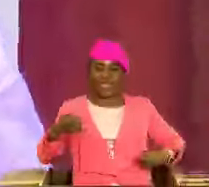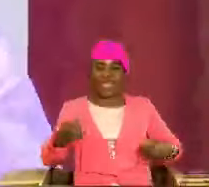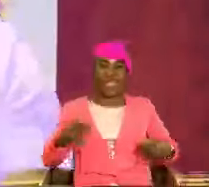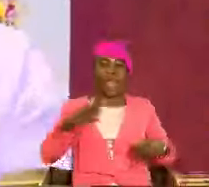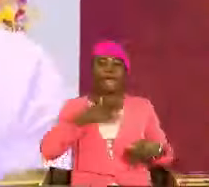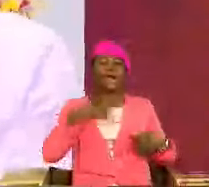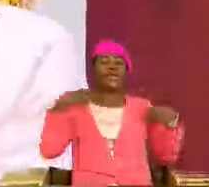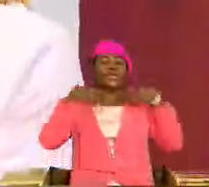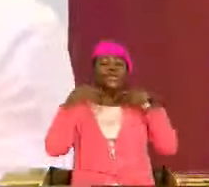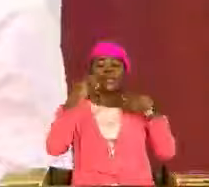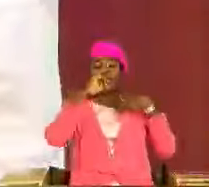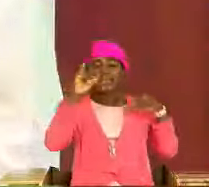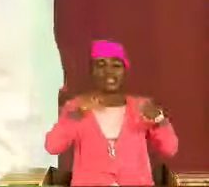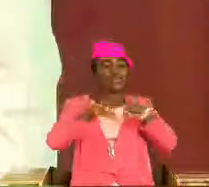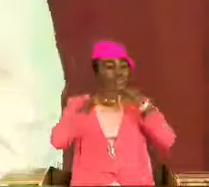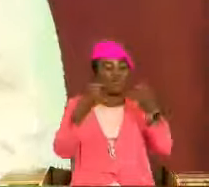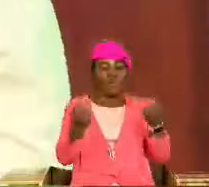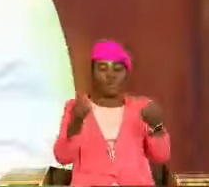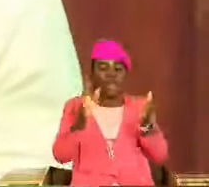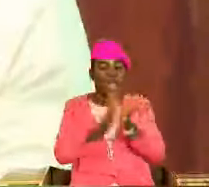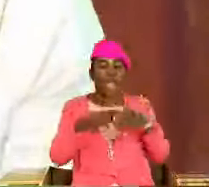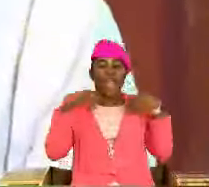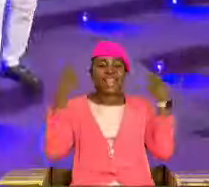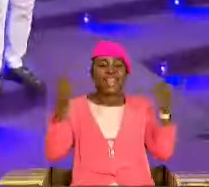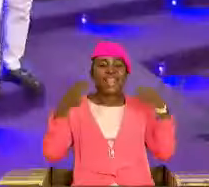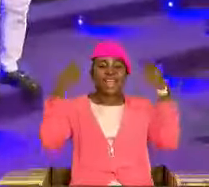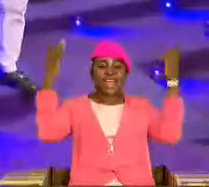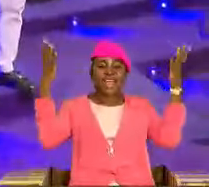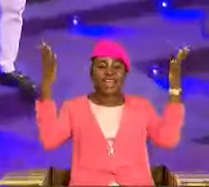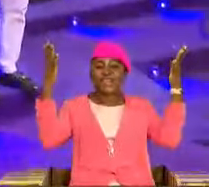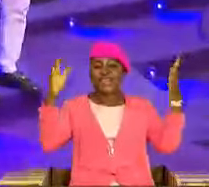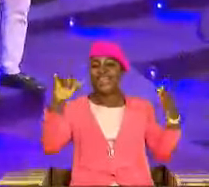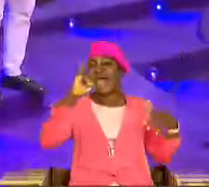hallu hallelu